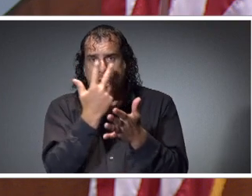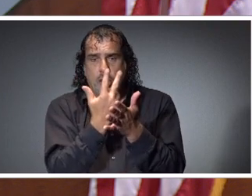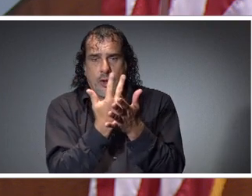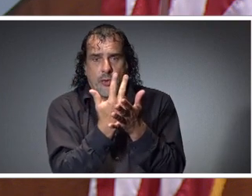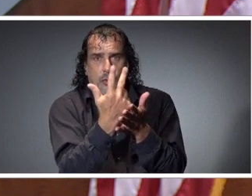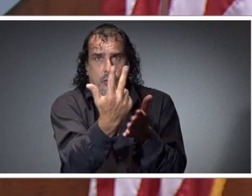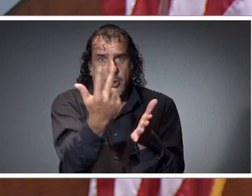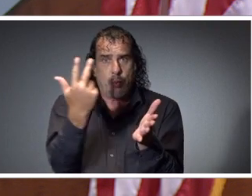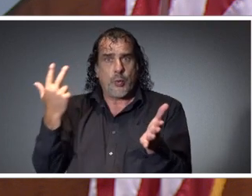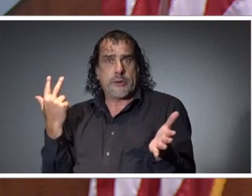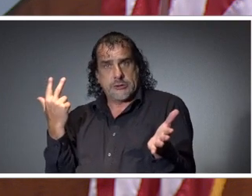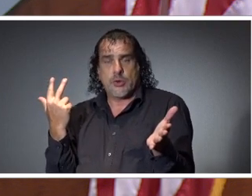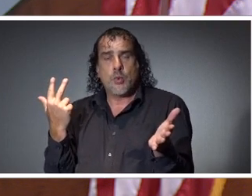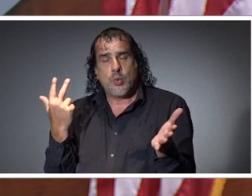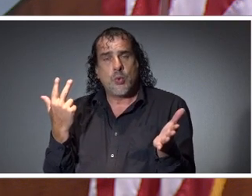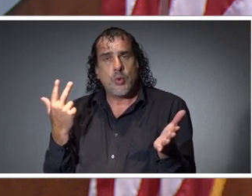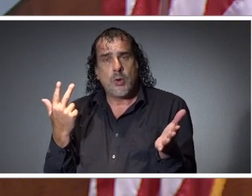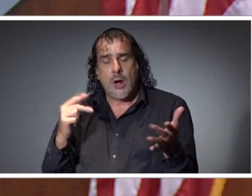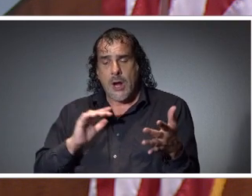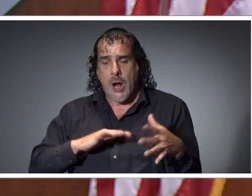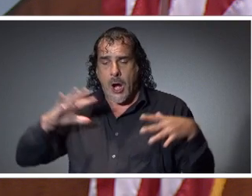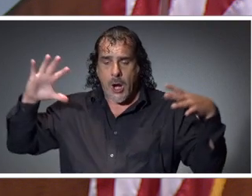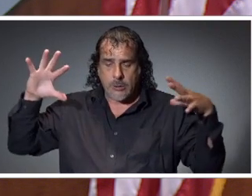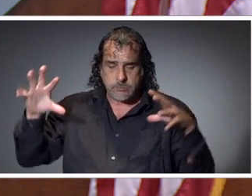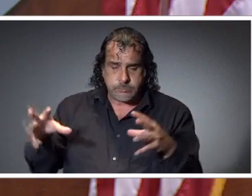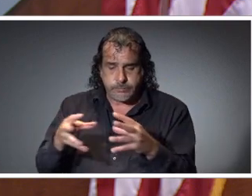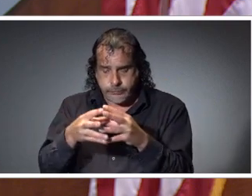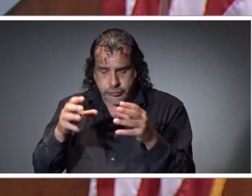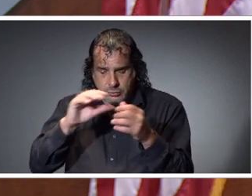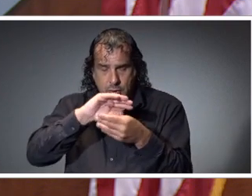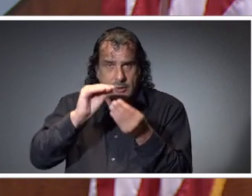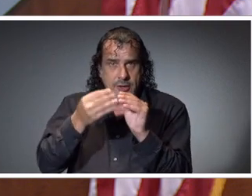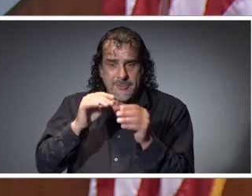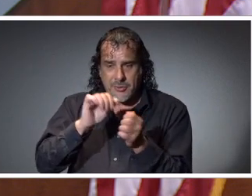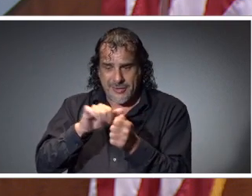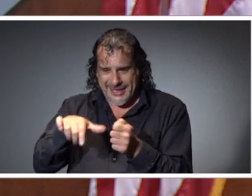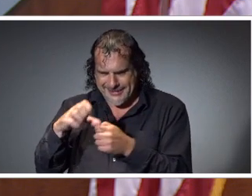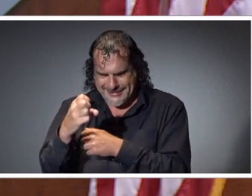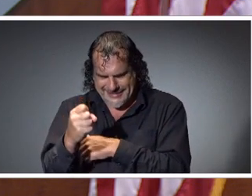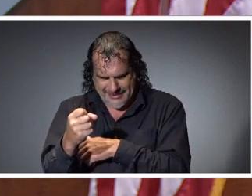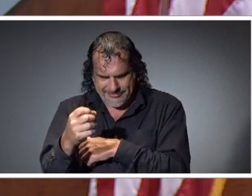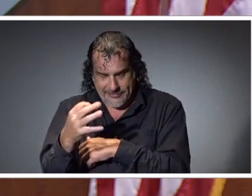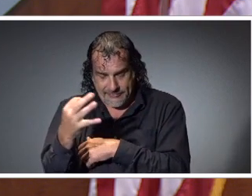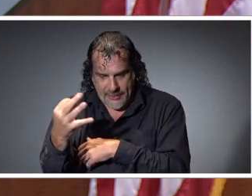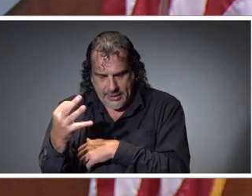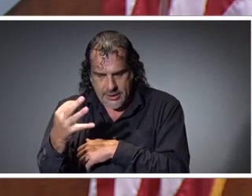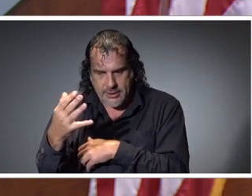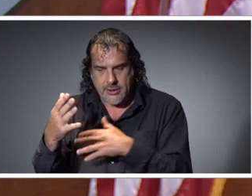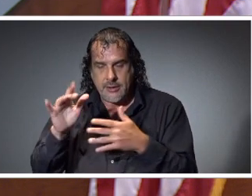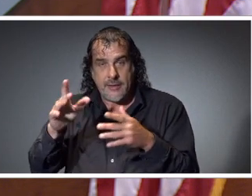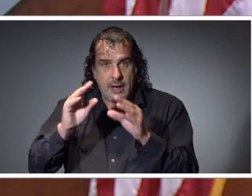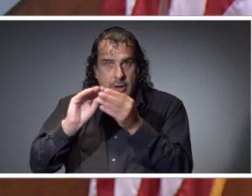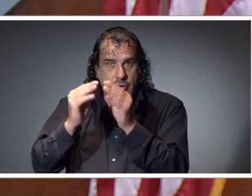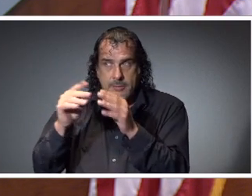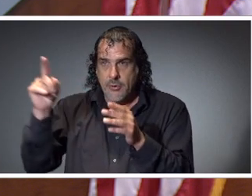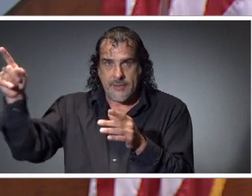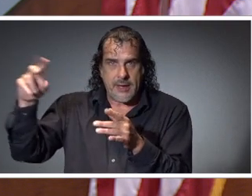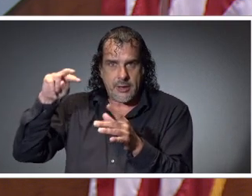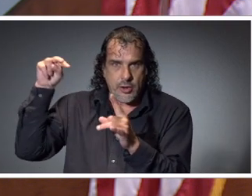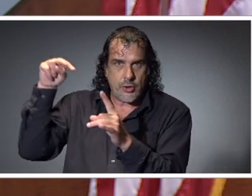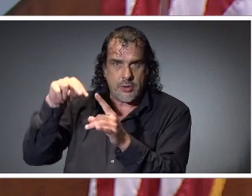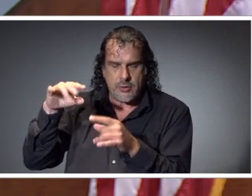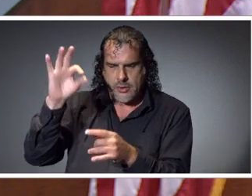our total number of cases over the seven-day period, and that's Saturday to Friday, is the data that they look at,